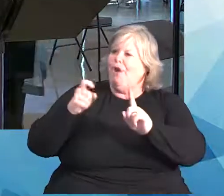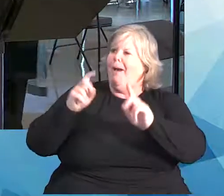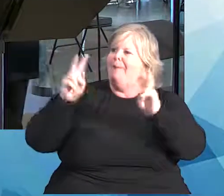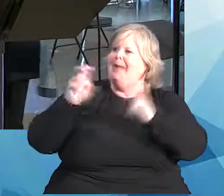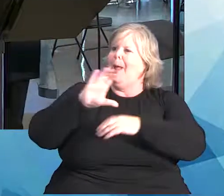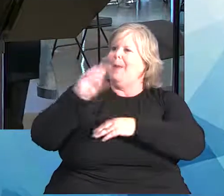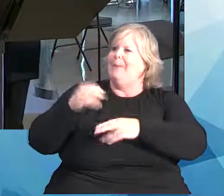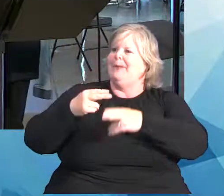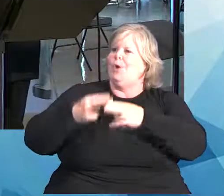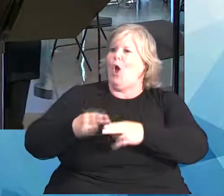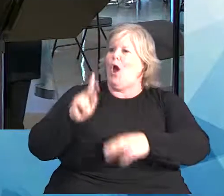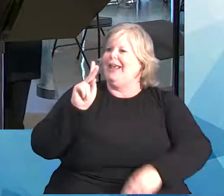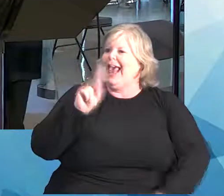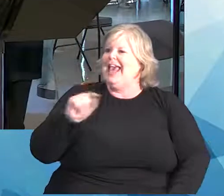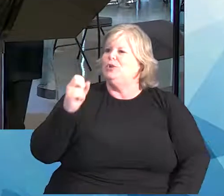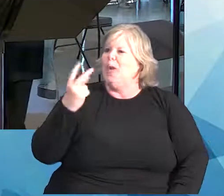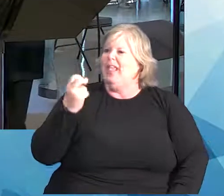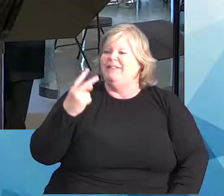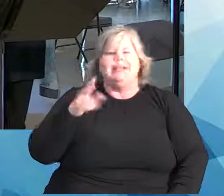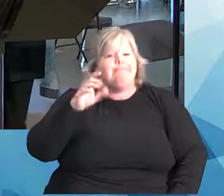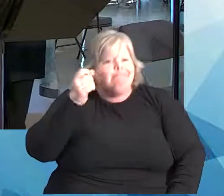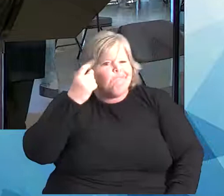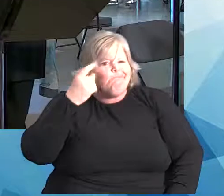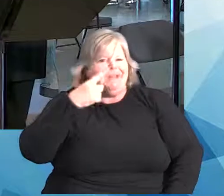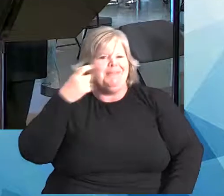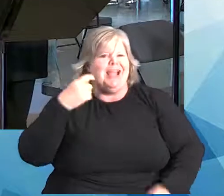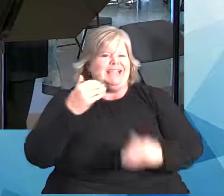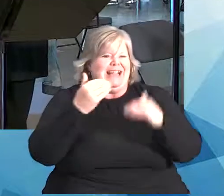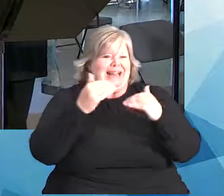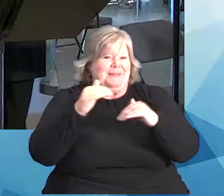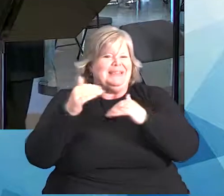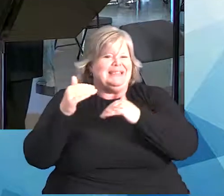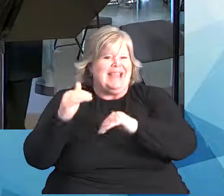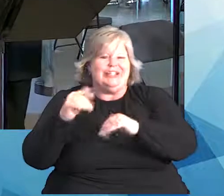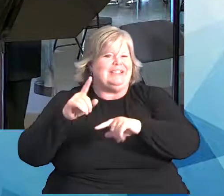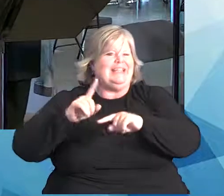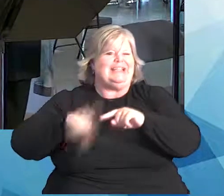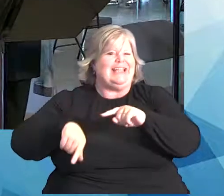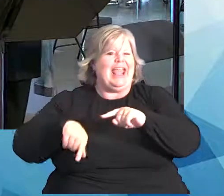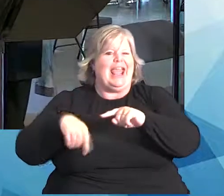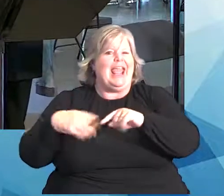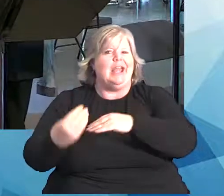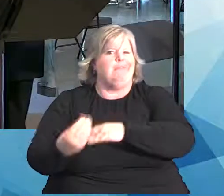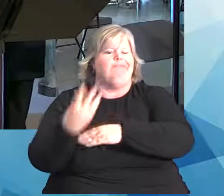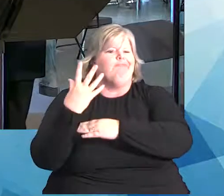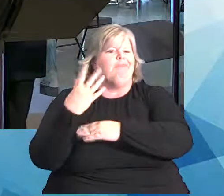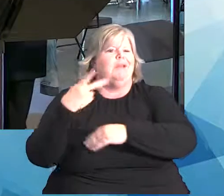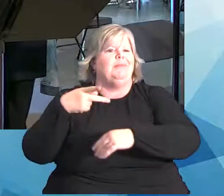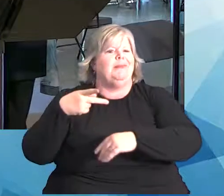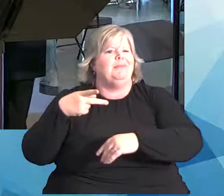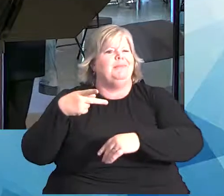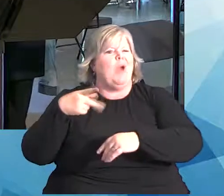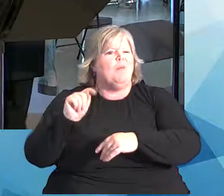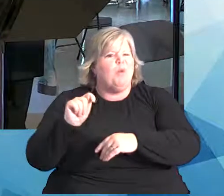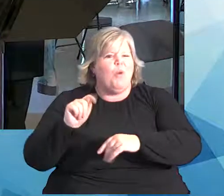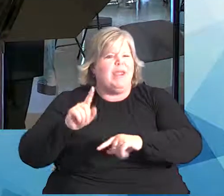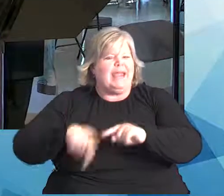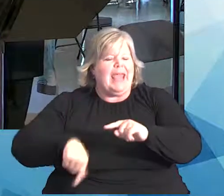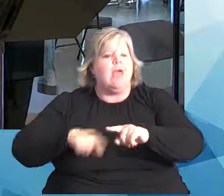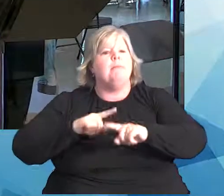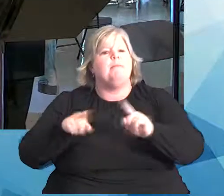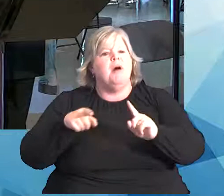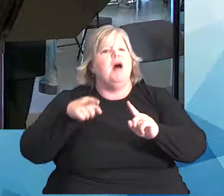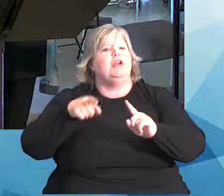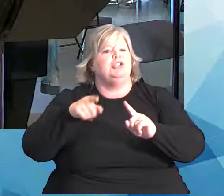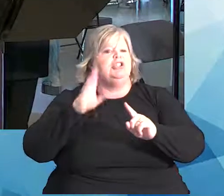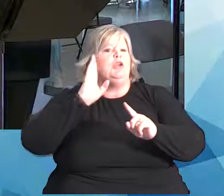Also, due to presentation limitations, you'll be able to see her presentation on board docs as you scroll through. She'll make note as she goes from one